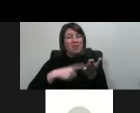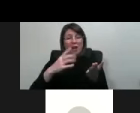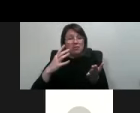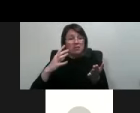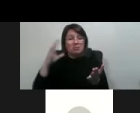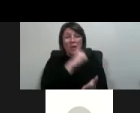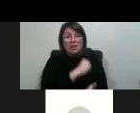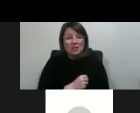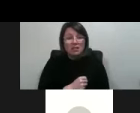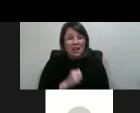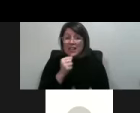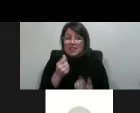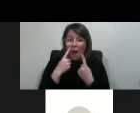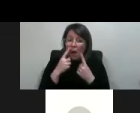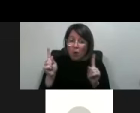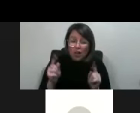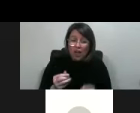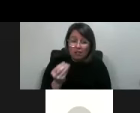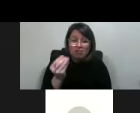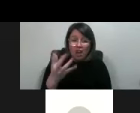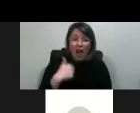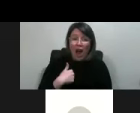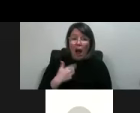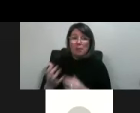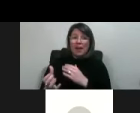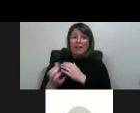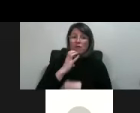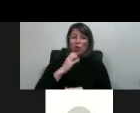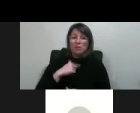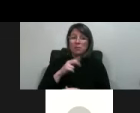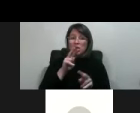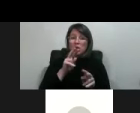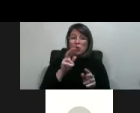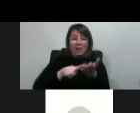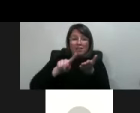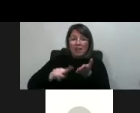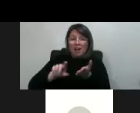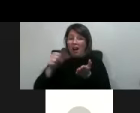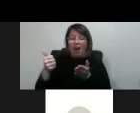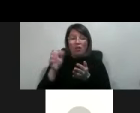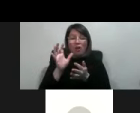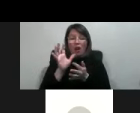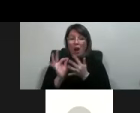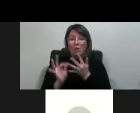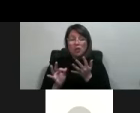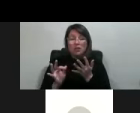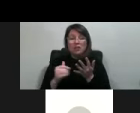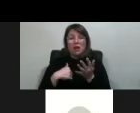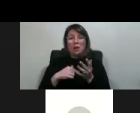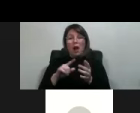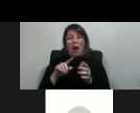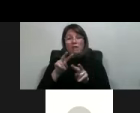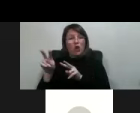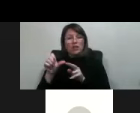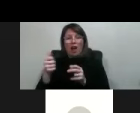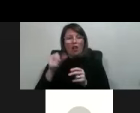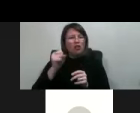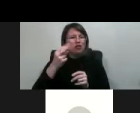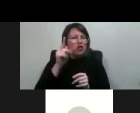it's not working, and I'm being forced to look for other alternatives. I've looked at the Rev Shuttle, but it only goes at 5 p.m. But